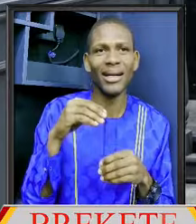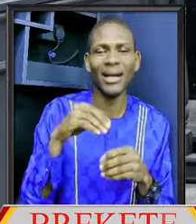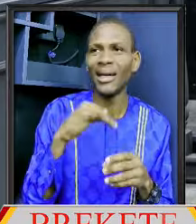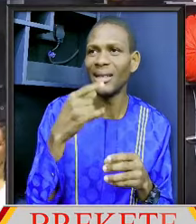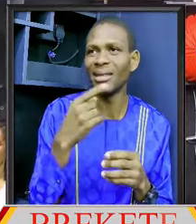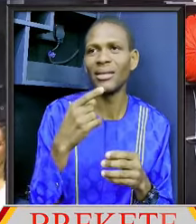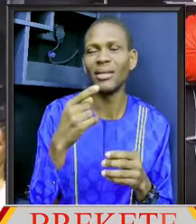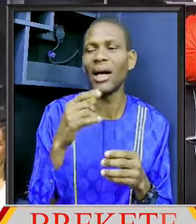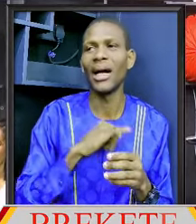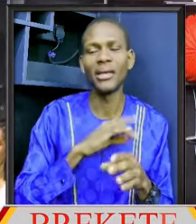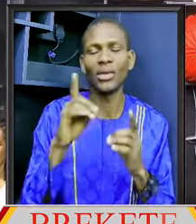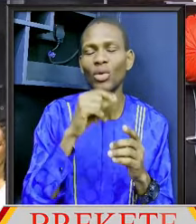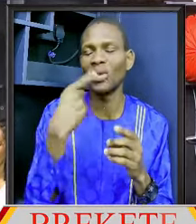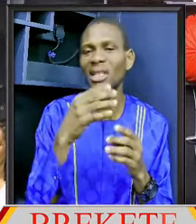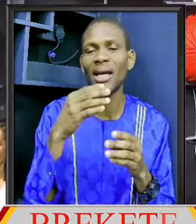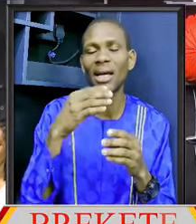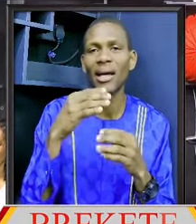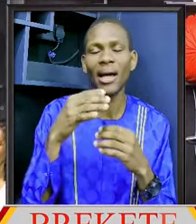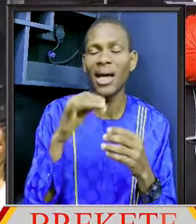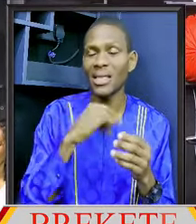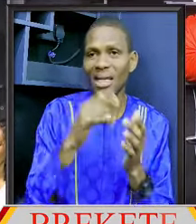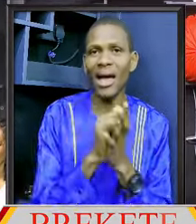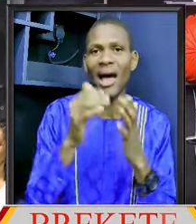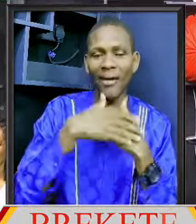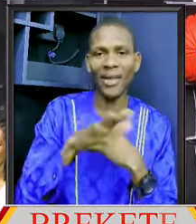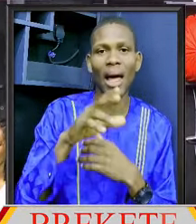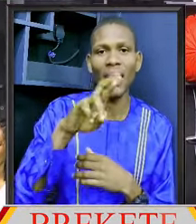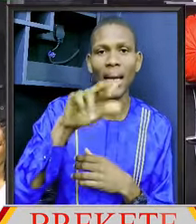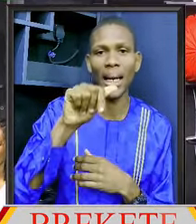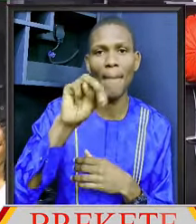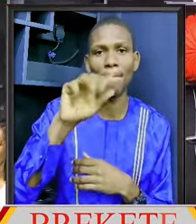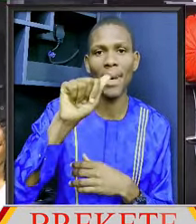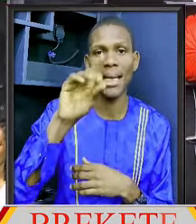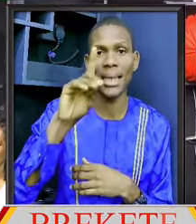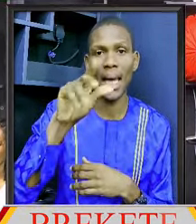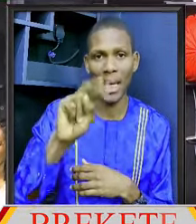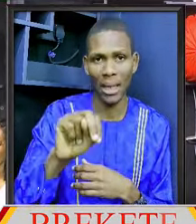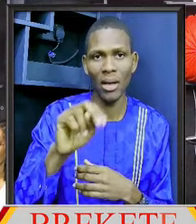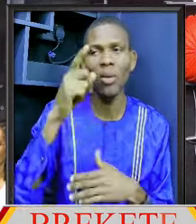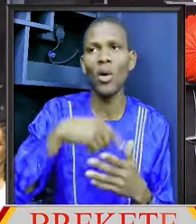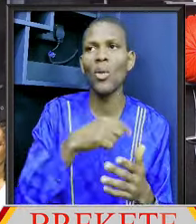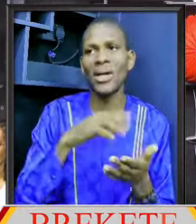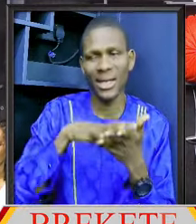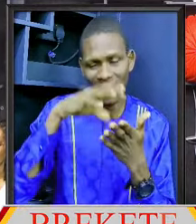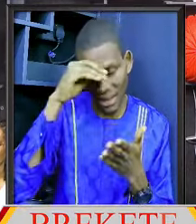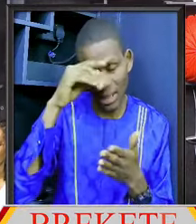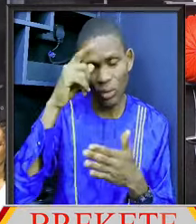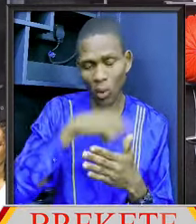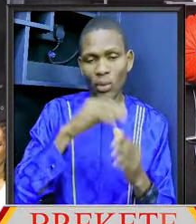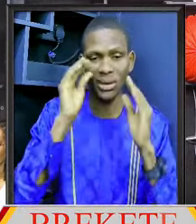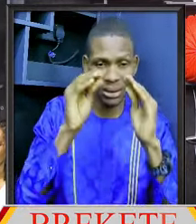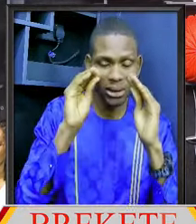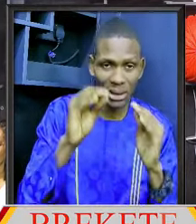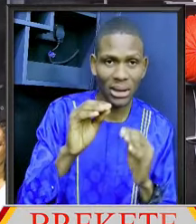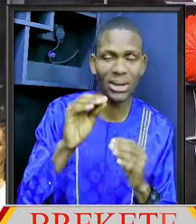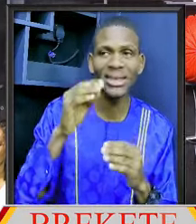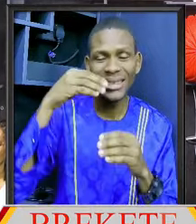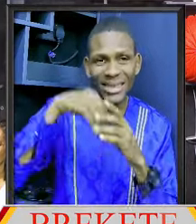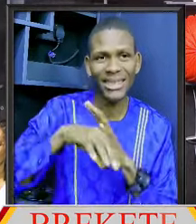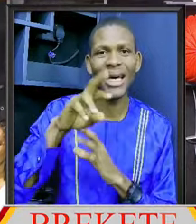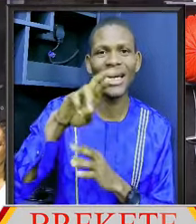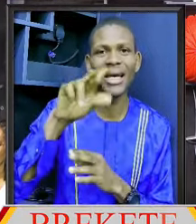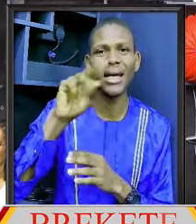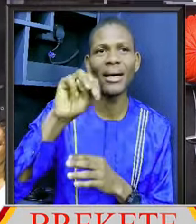Inside Ramadan. The thing be say, after Ramadan, the waiting we learn, waiting we teach, waiting we sabi inside Ramadan,